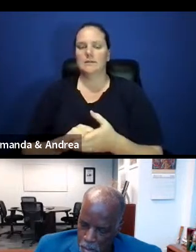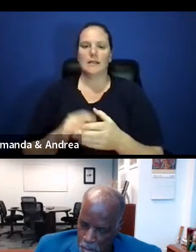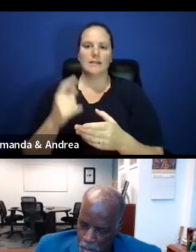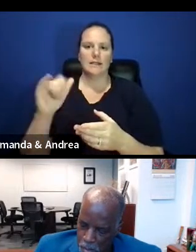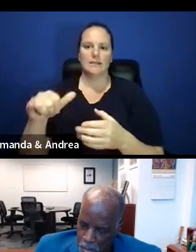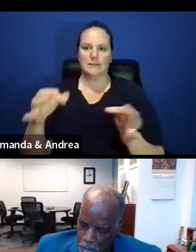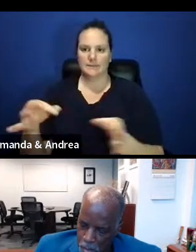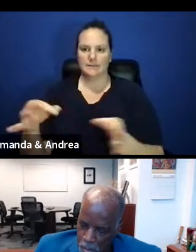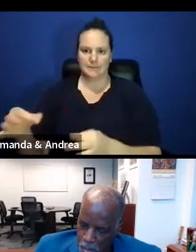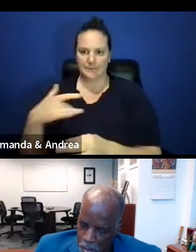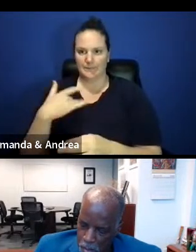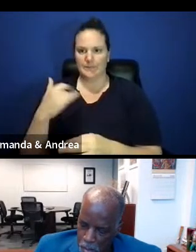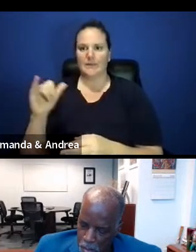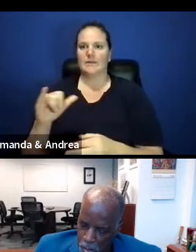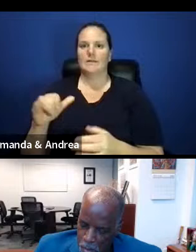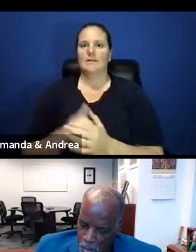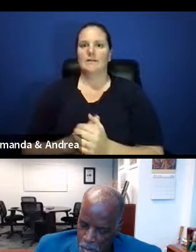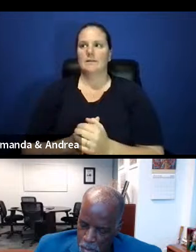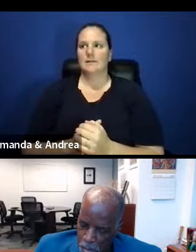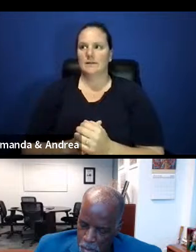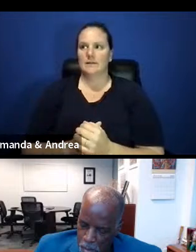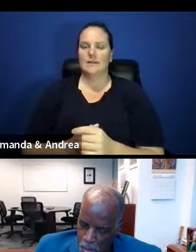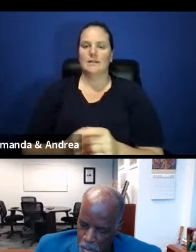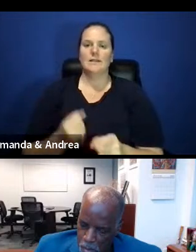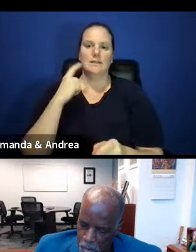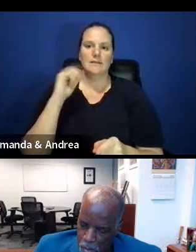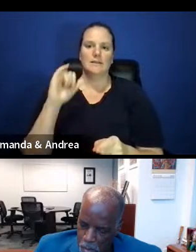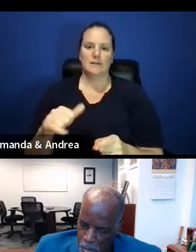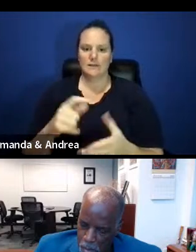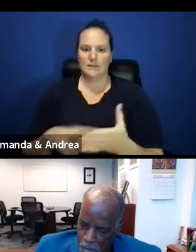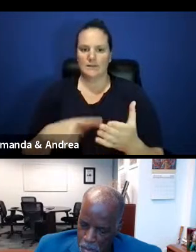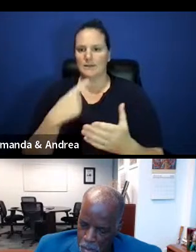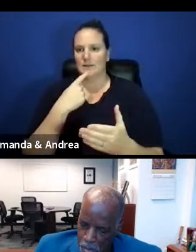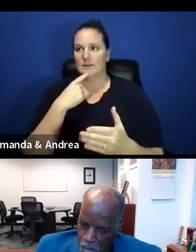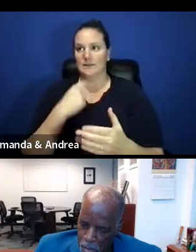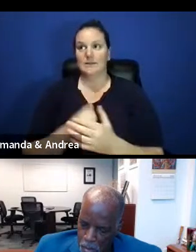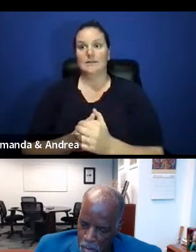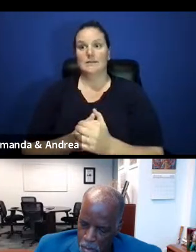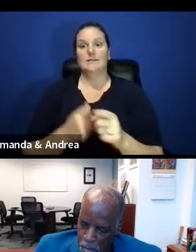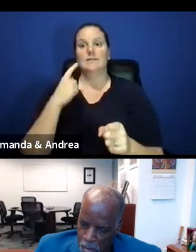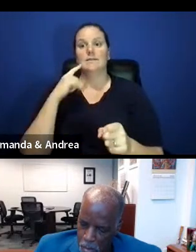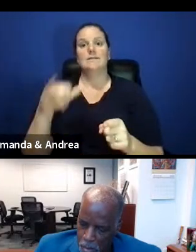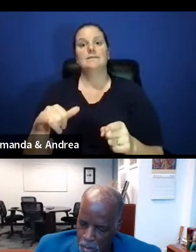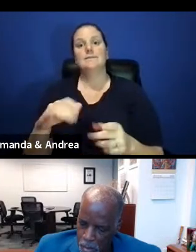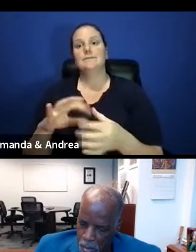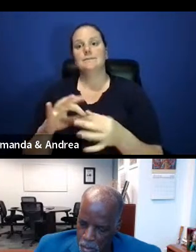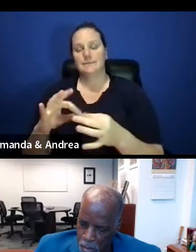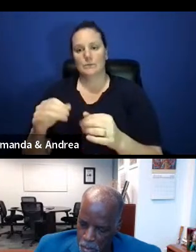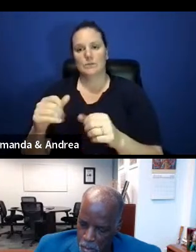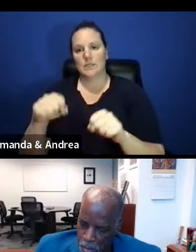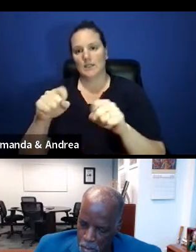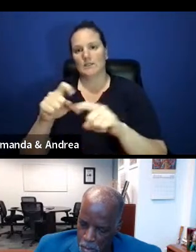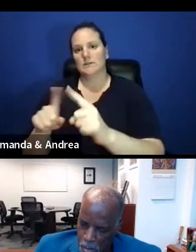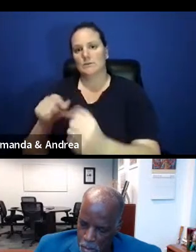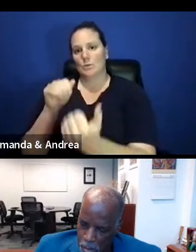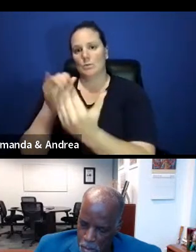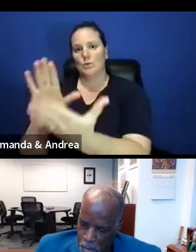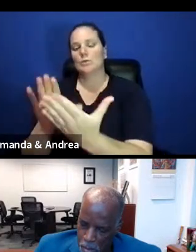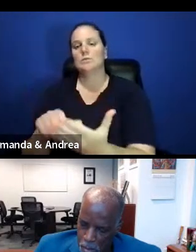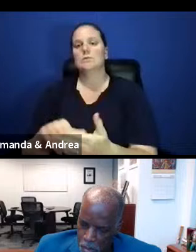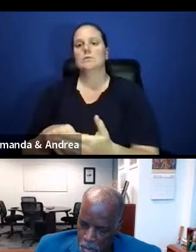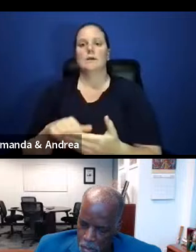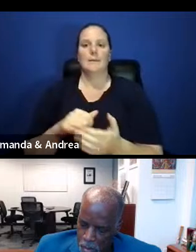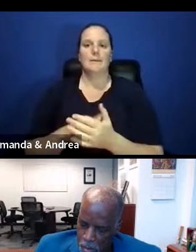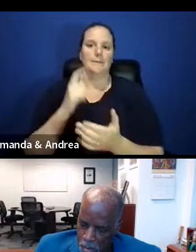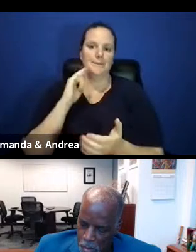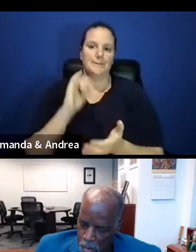feel like we can't kind of take that big public moment and say, yeah, actually didn't get that right. We're gonna take a different approach. So I'd